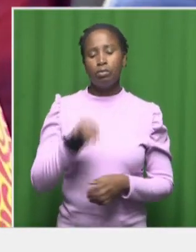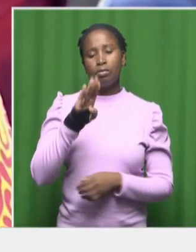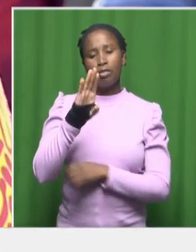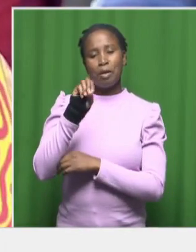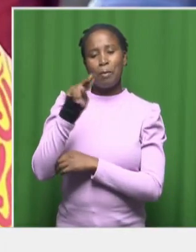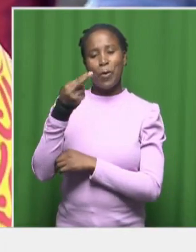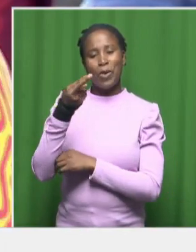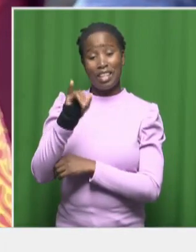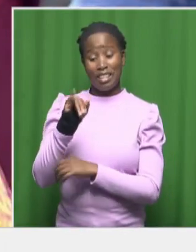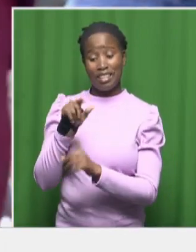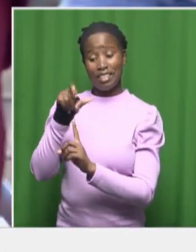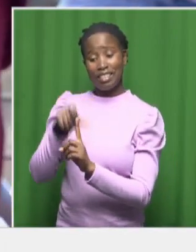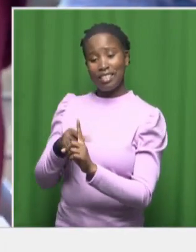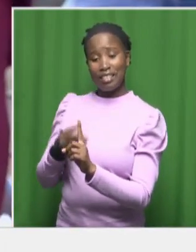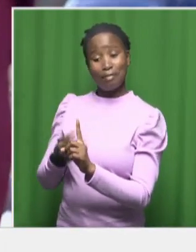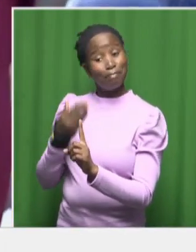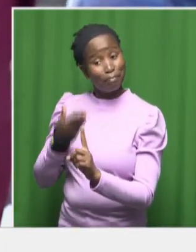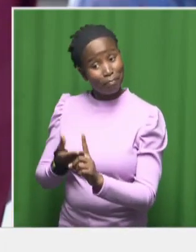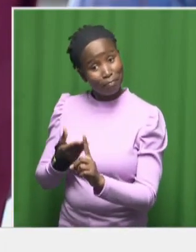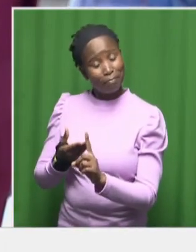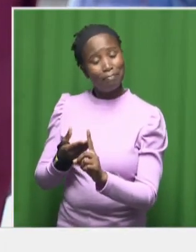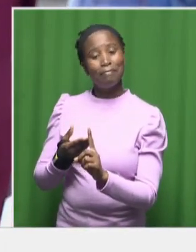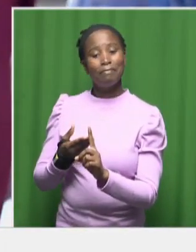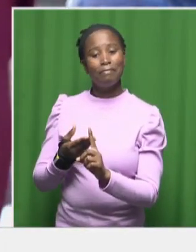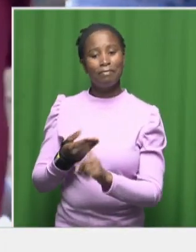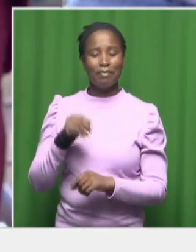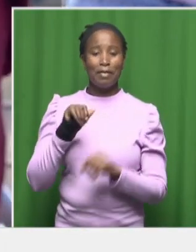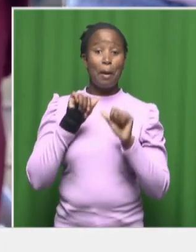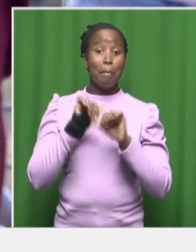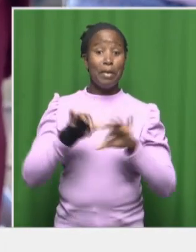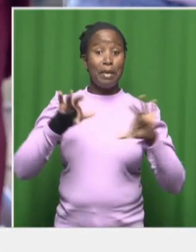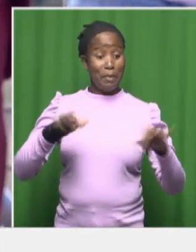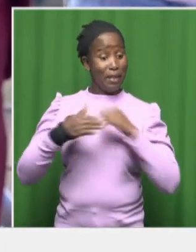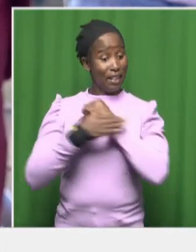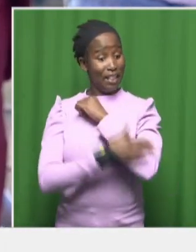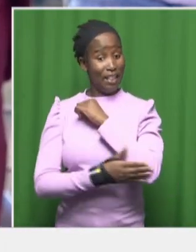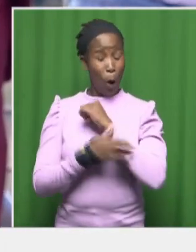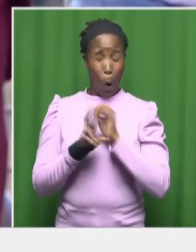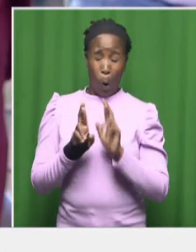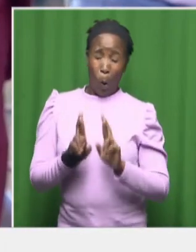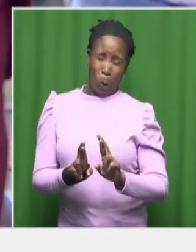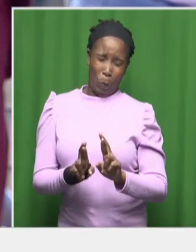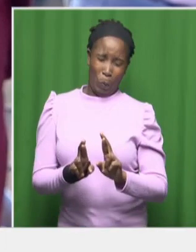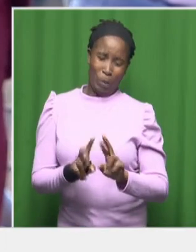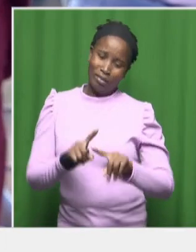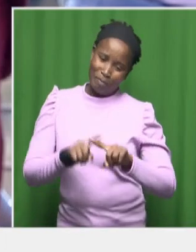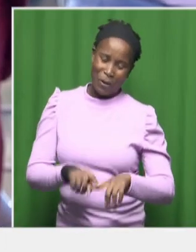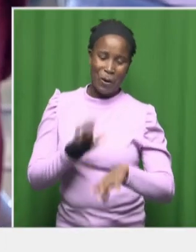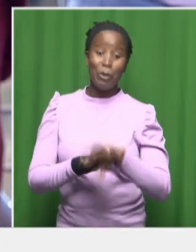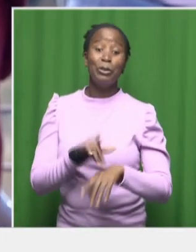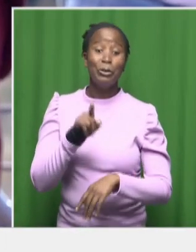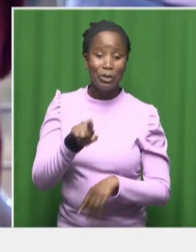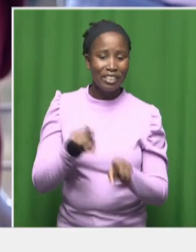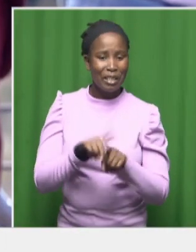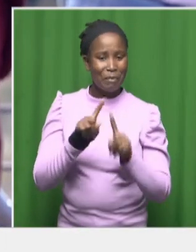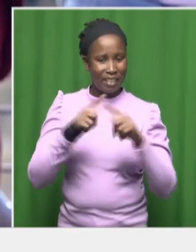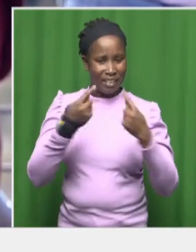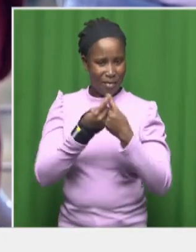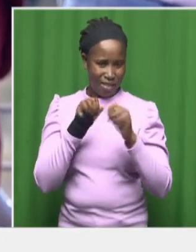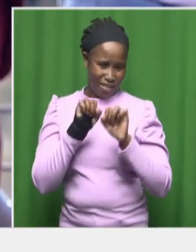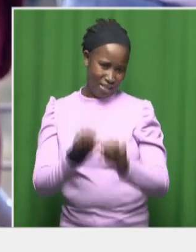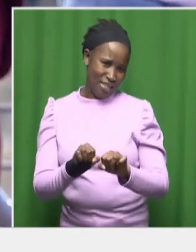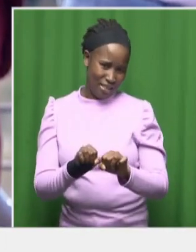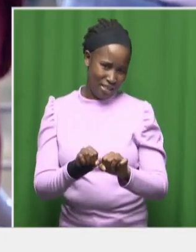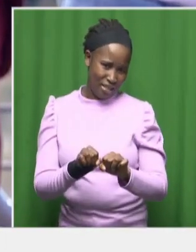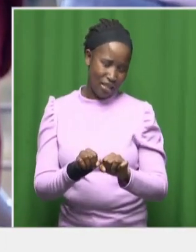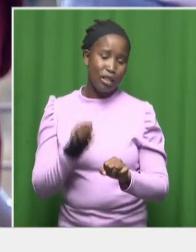of course, the nation's hopes rests on you and your teammates. And if we look at